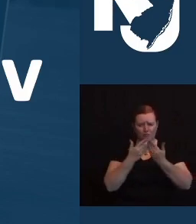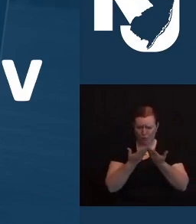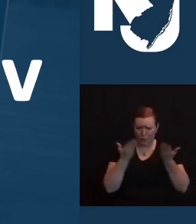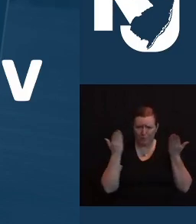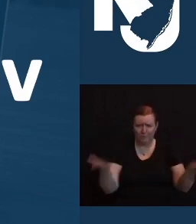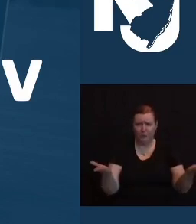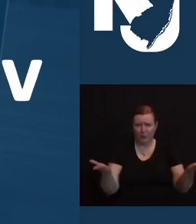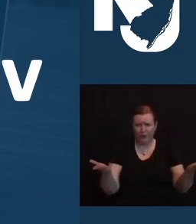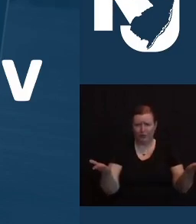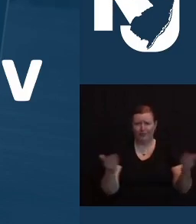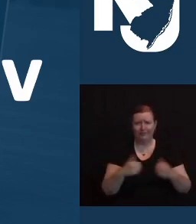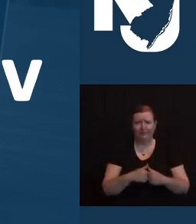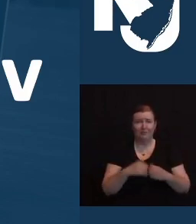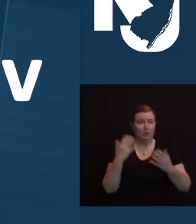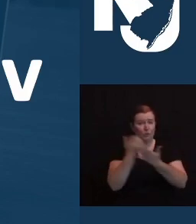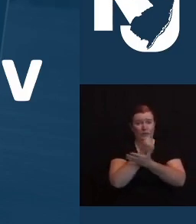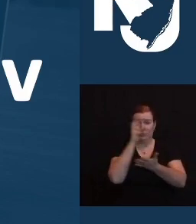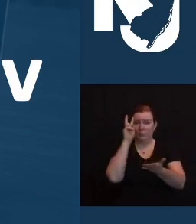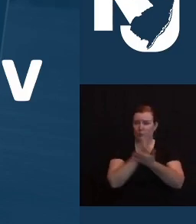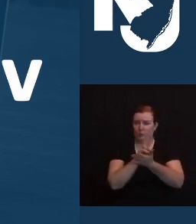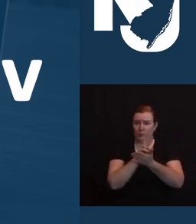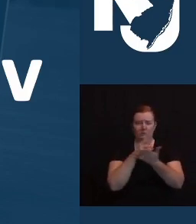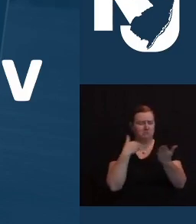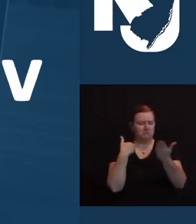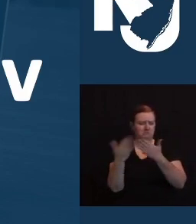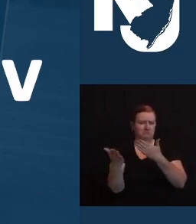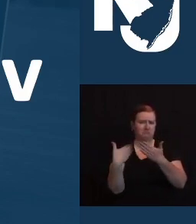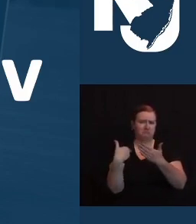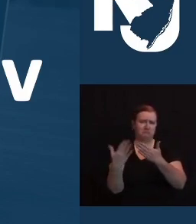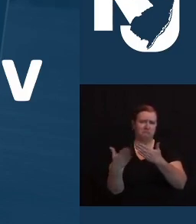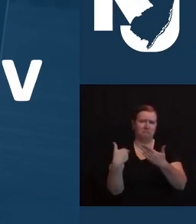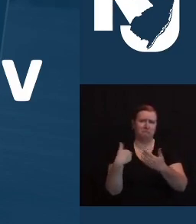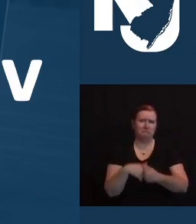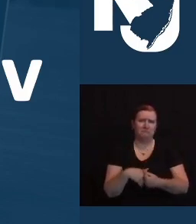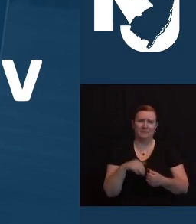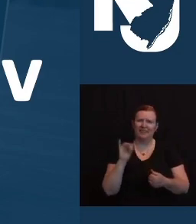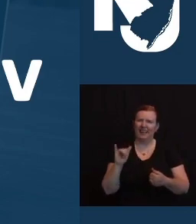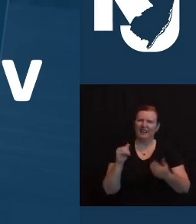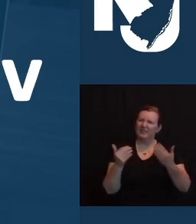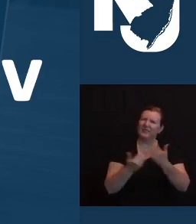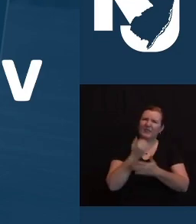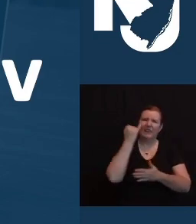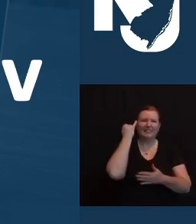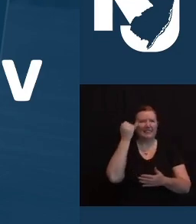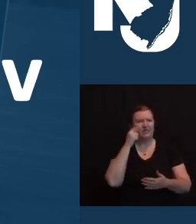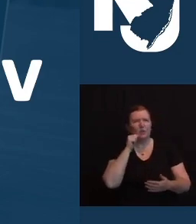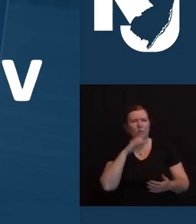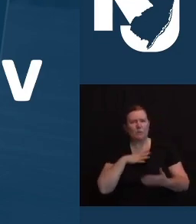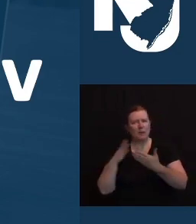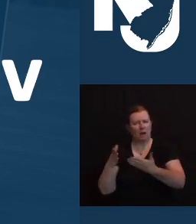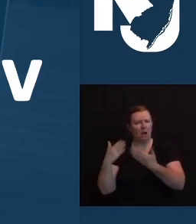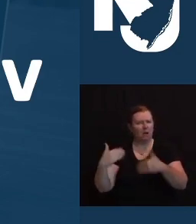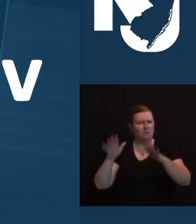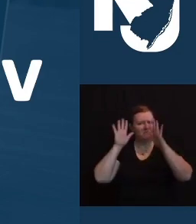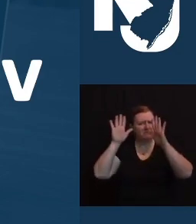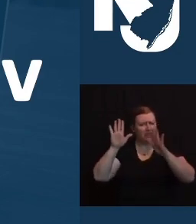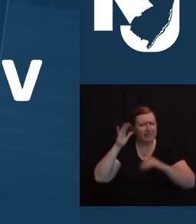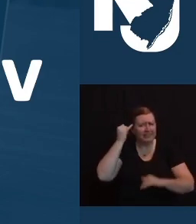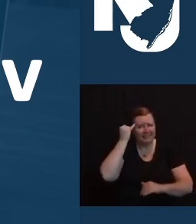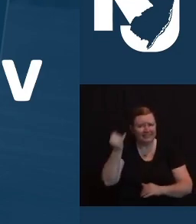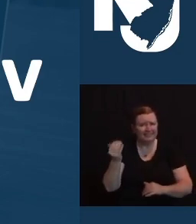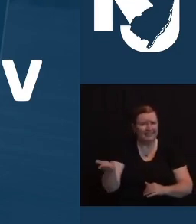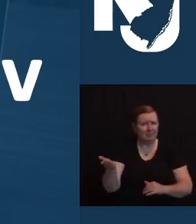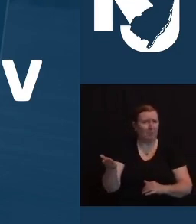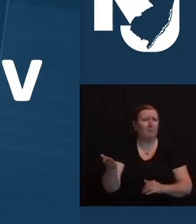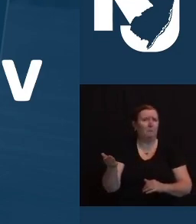this, both the One More Swing is a phenomenal idea, and the Last Dance, as I said, is likewise a phenomenal idea. Hats off